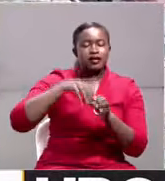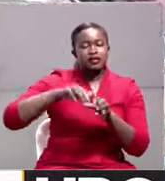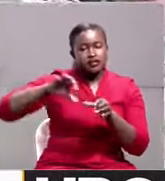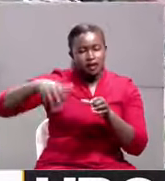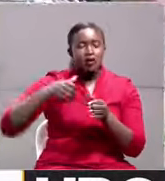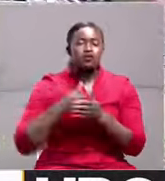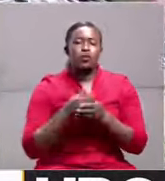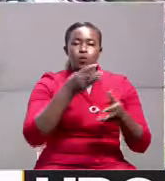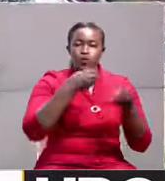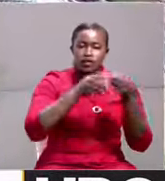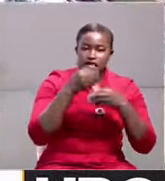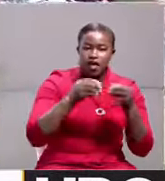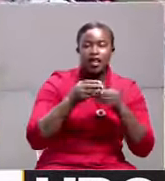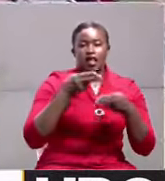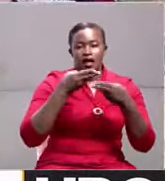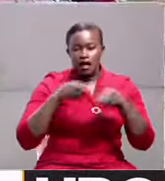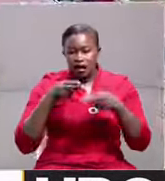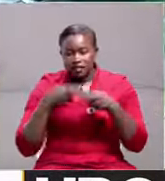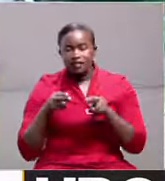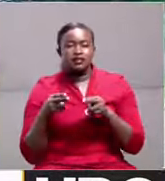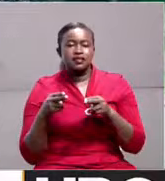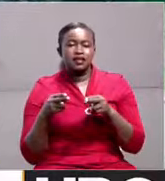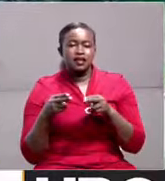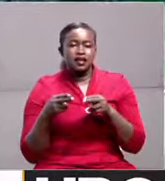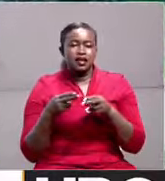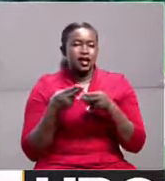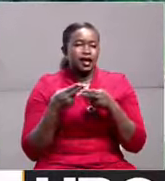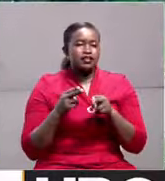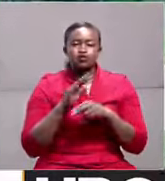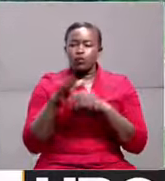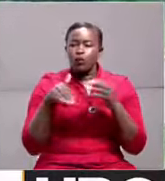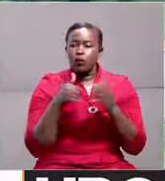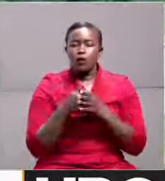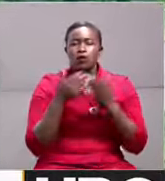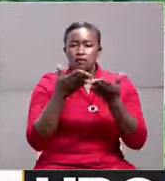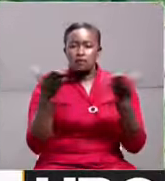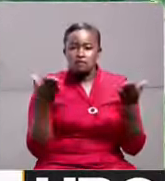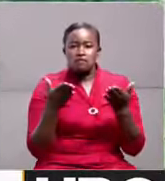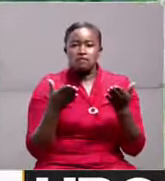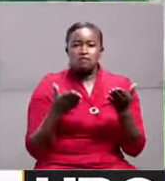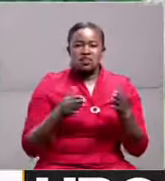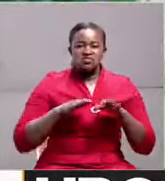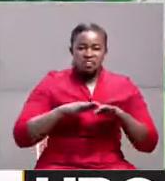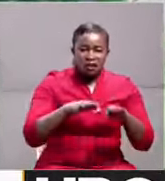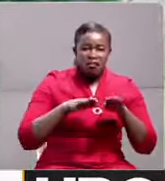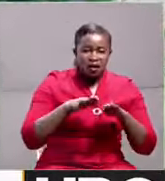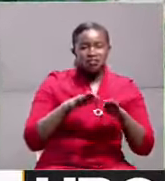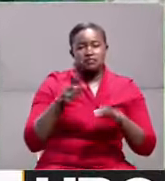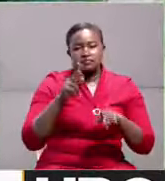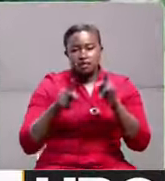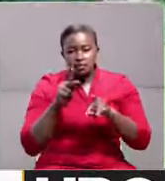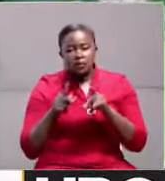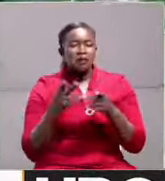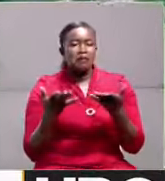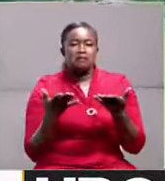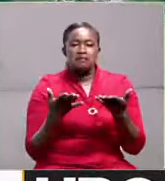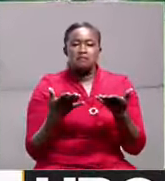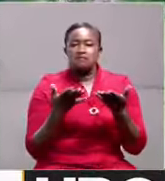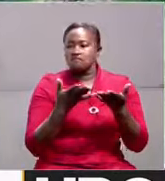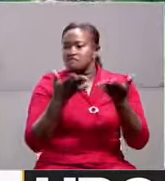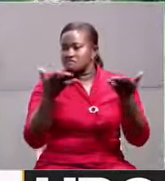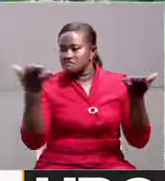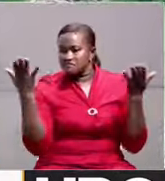town. We are selling our eggs to all these Rolex guys, the Chapats, the Midara